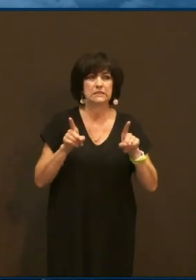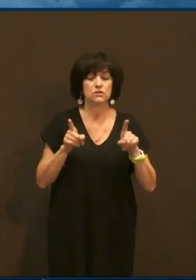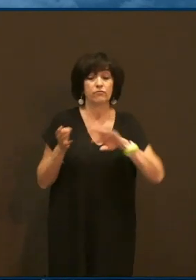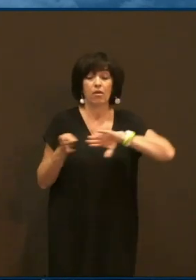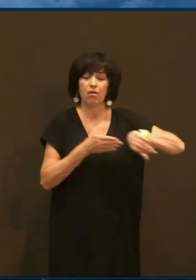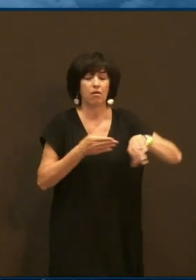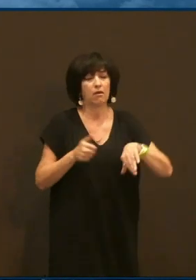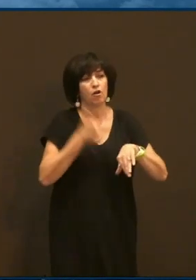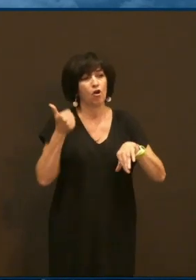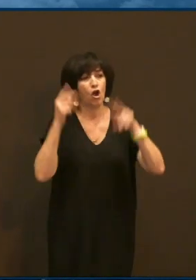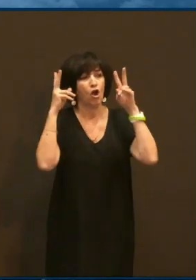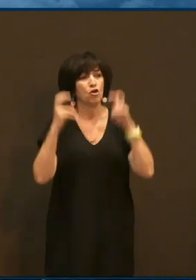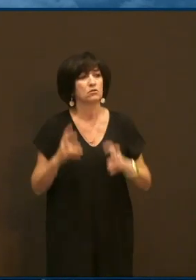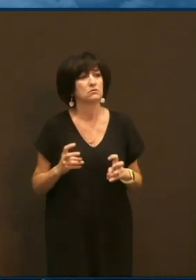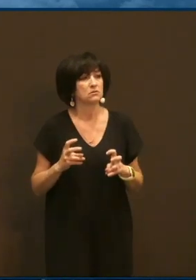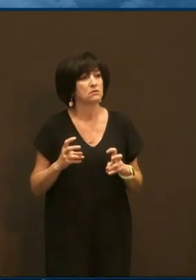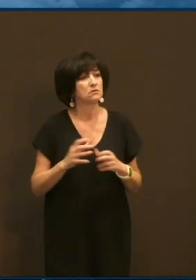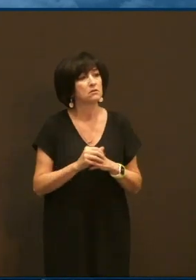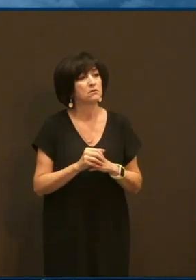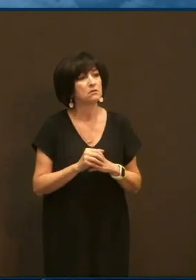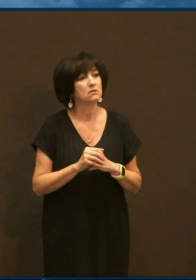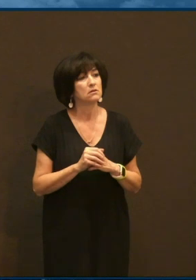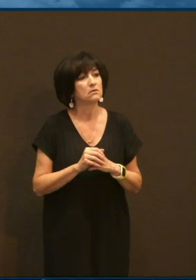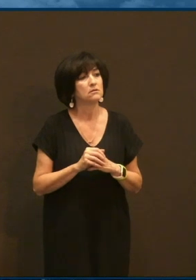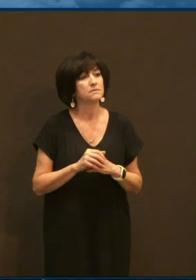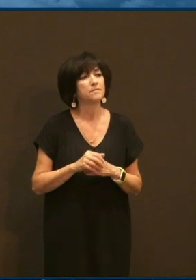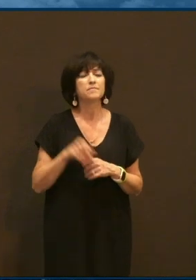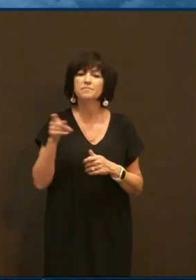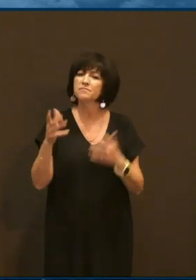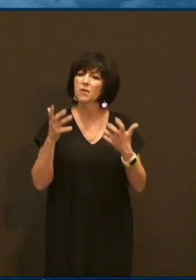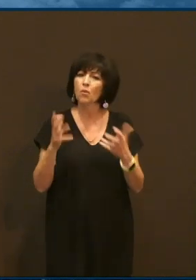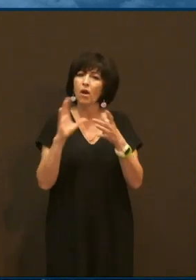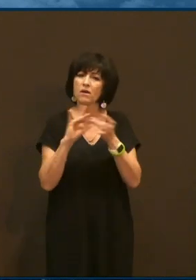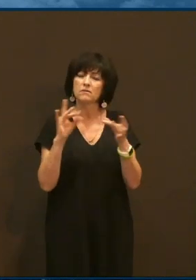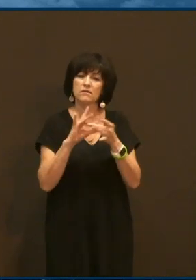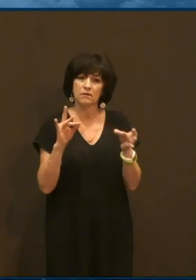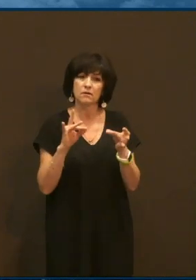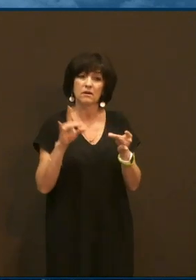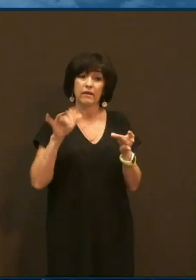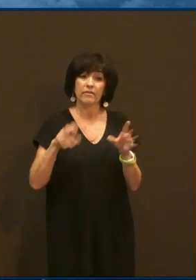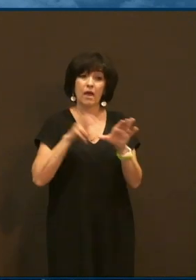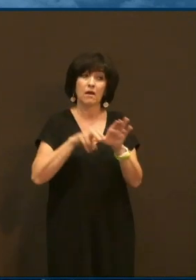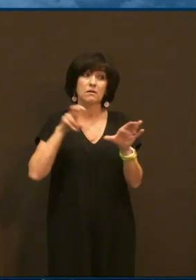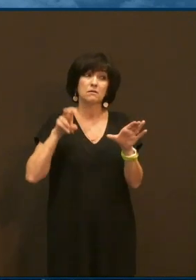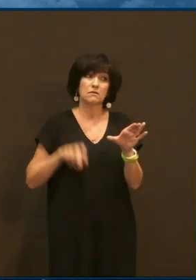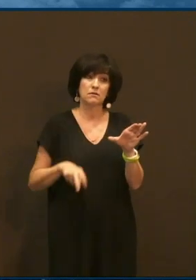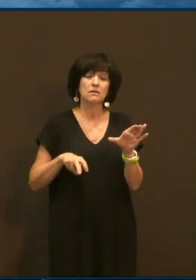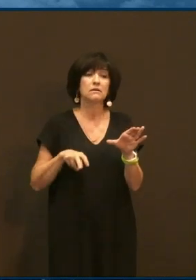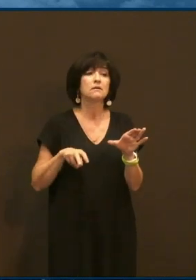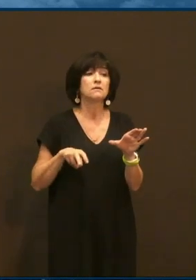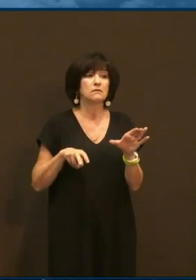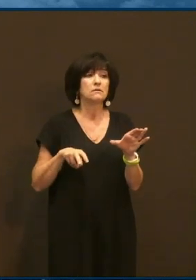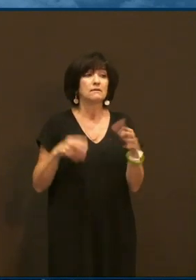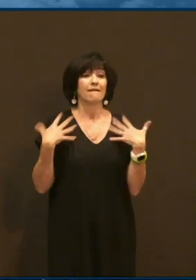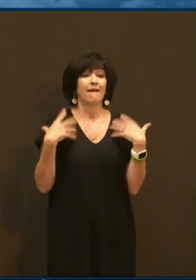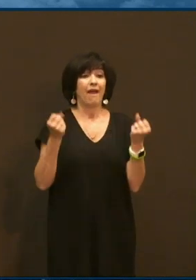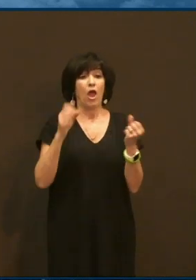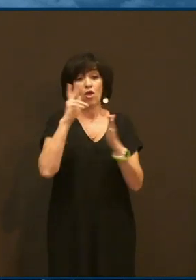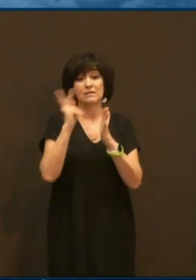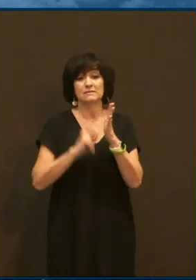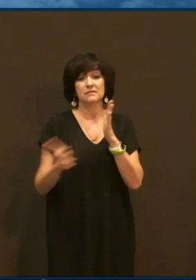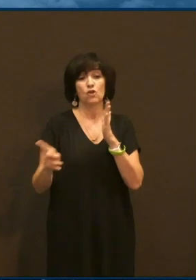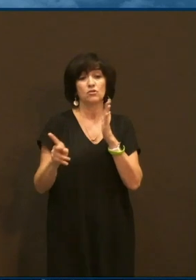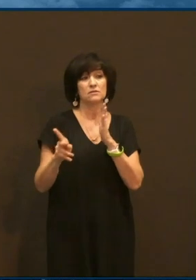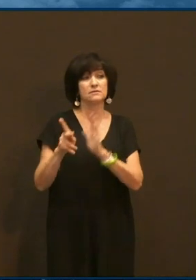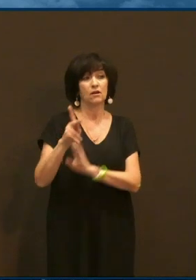on the resignation last week of Health Secretary Walker. What was the timing behind that? Was that something where she came to you and